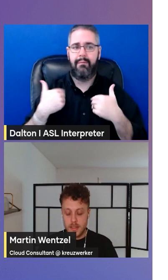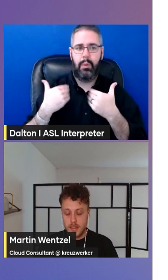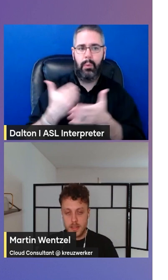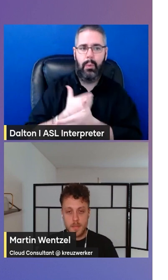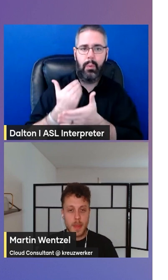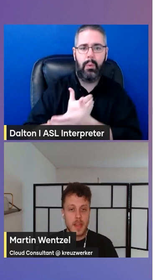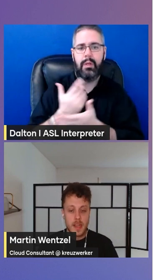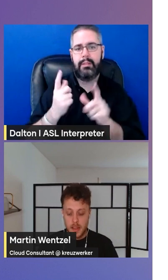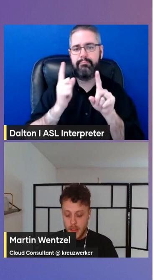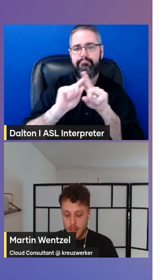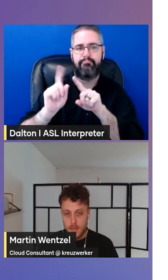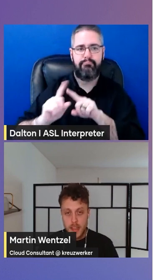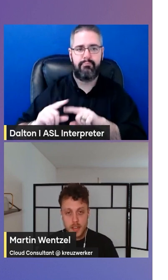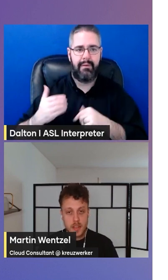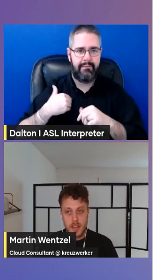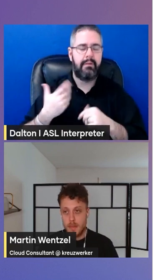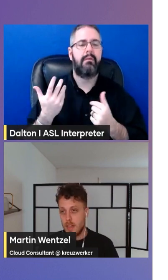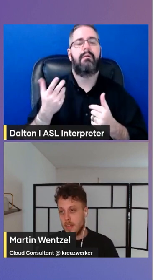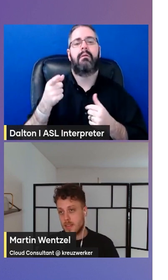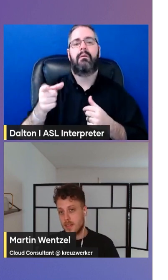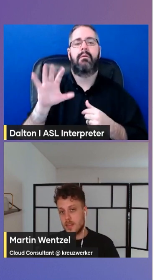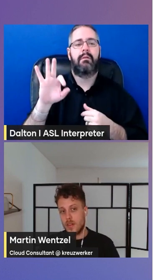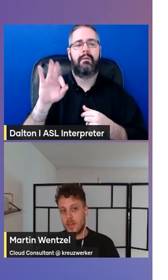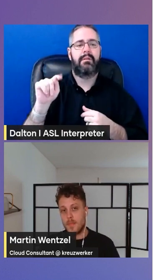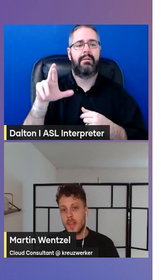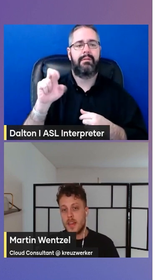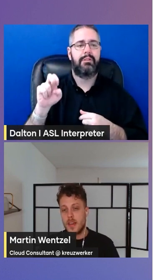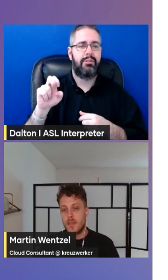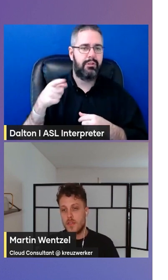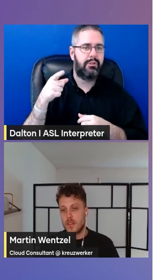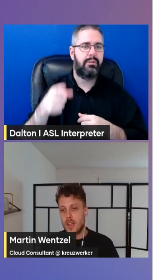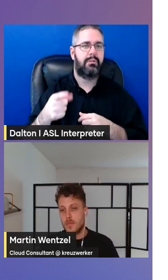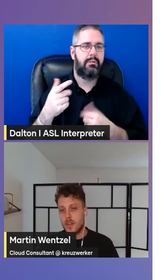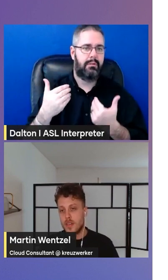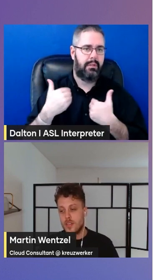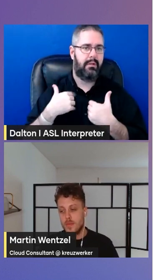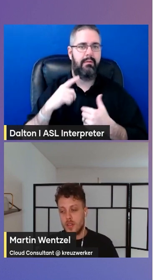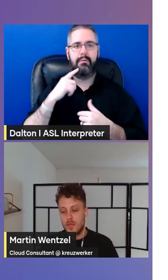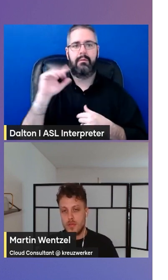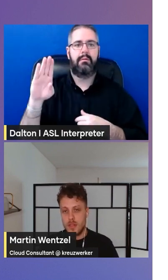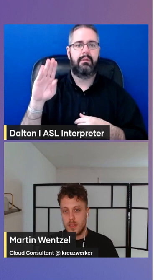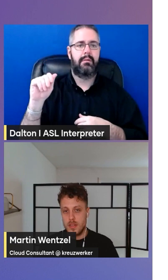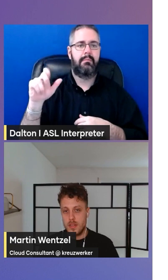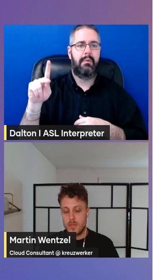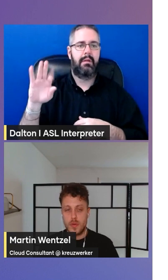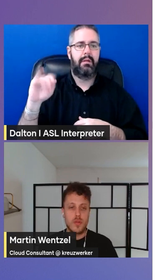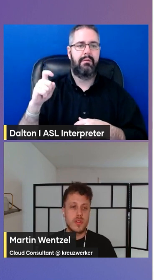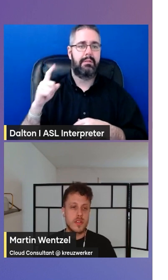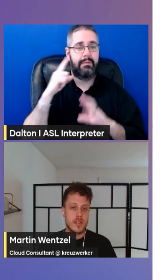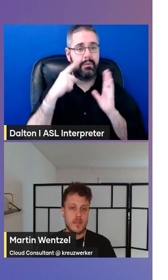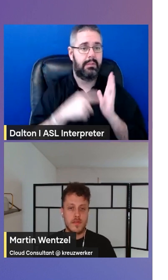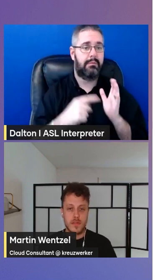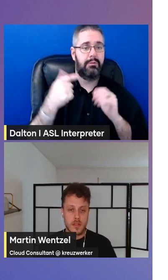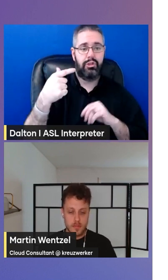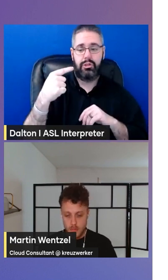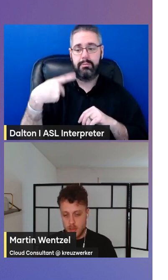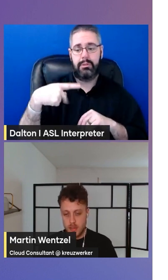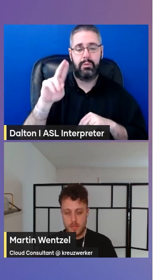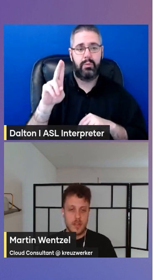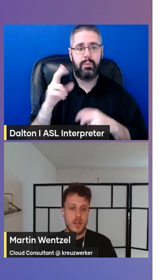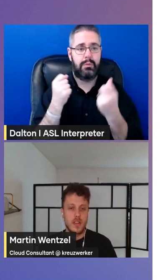different releases, there are features, there are bug fixes, and so on. And for example, the GPU support